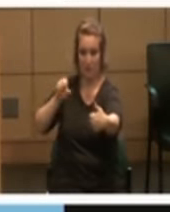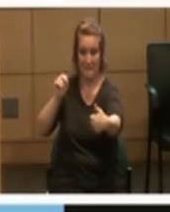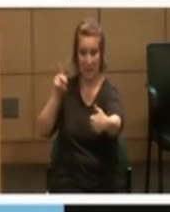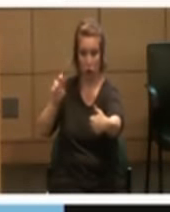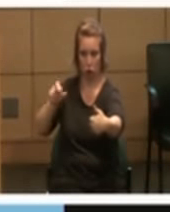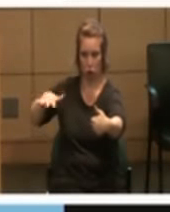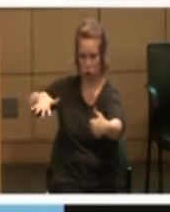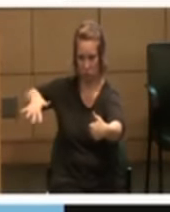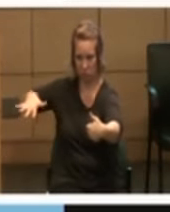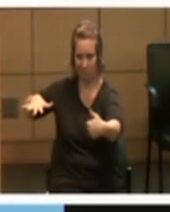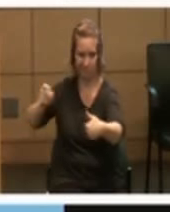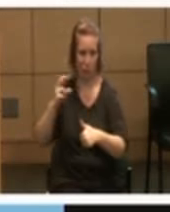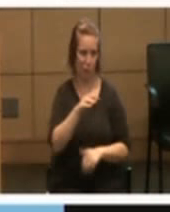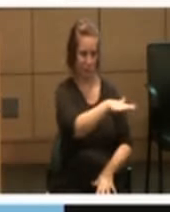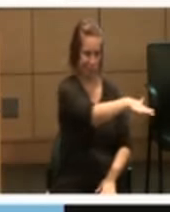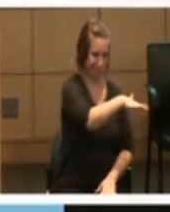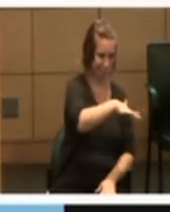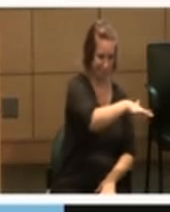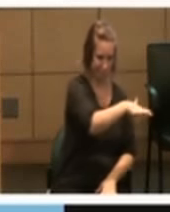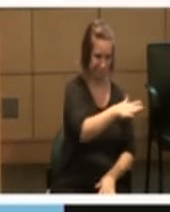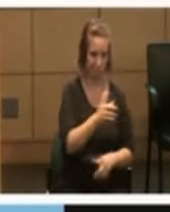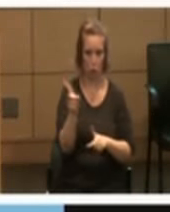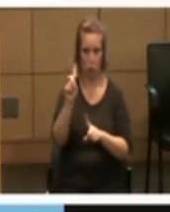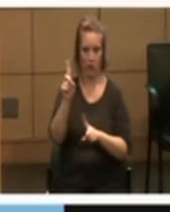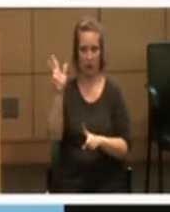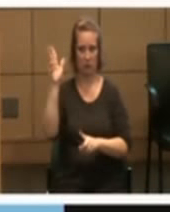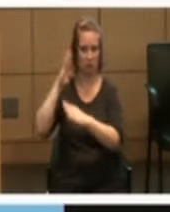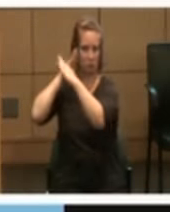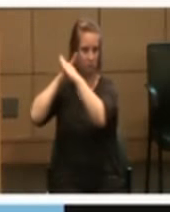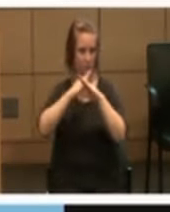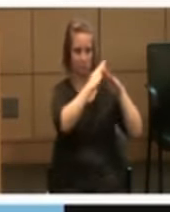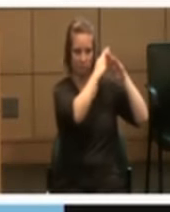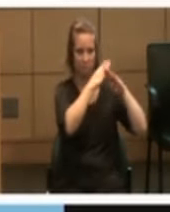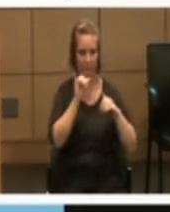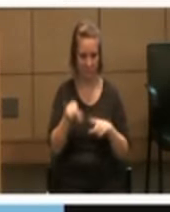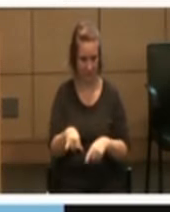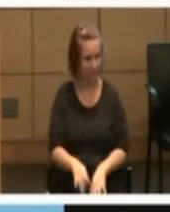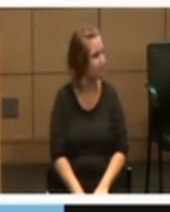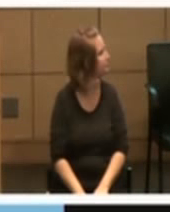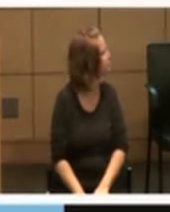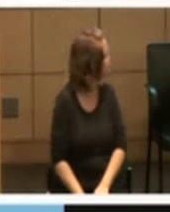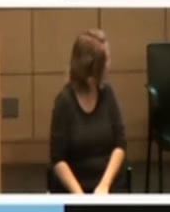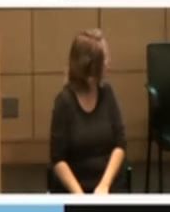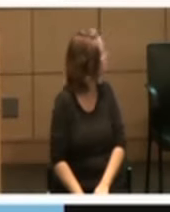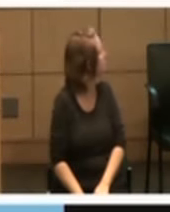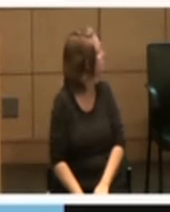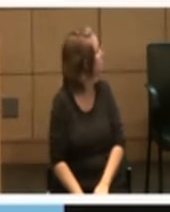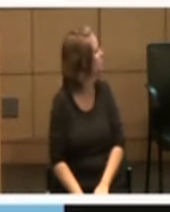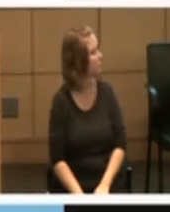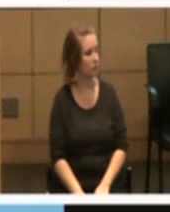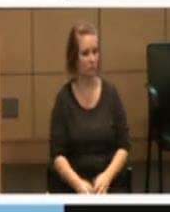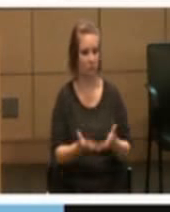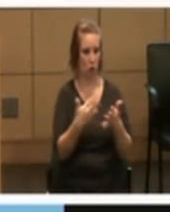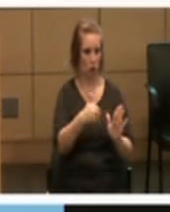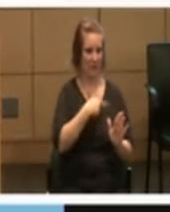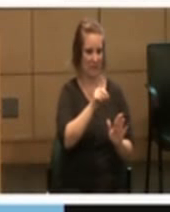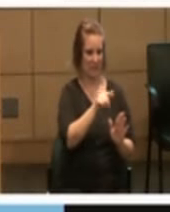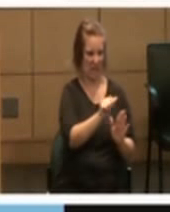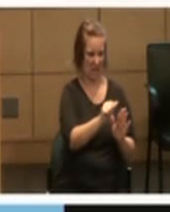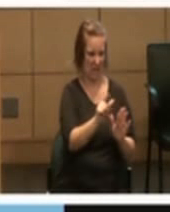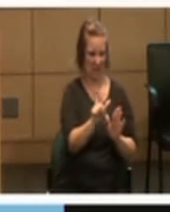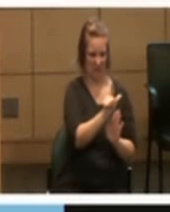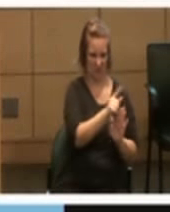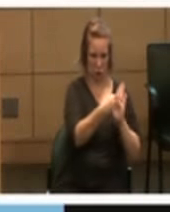the side of the ear with the simulated hearing loss. In this condition, so again, we have our data that I've already presented